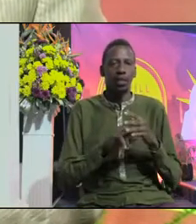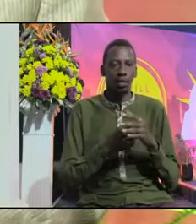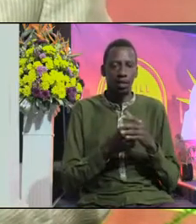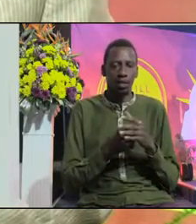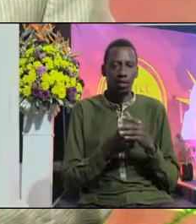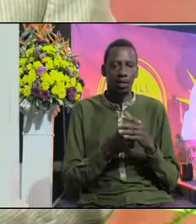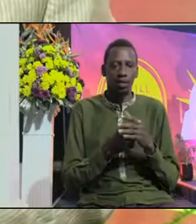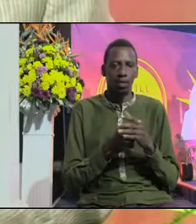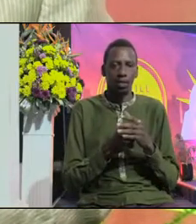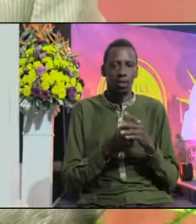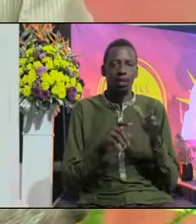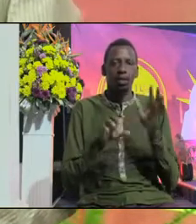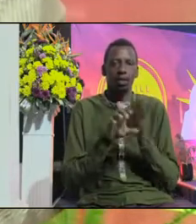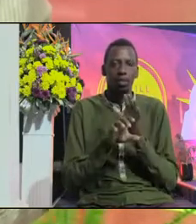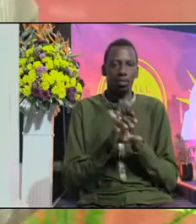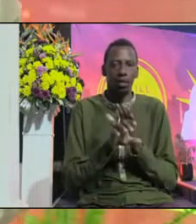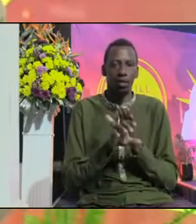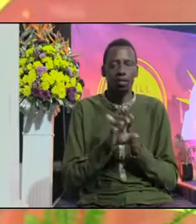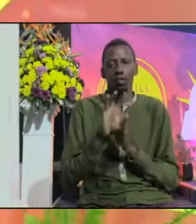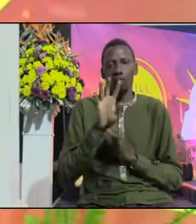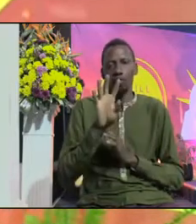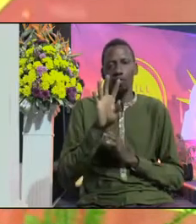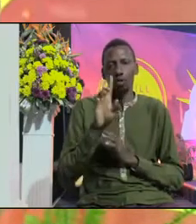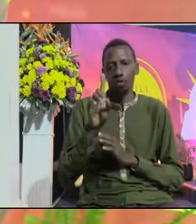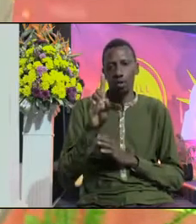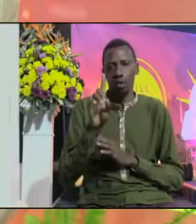Genesis chapter